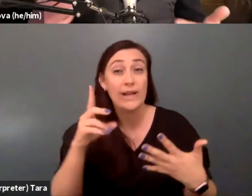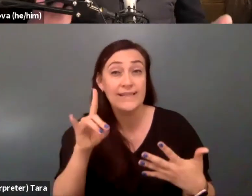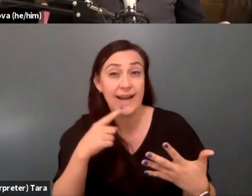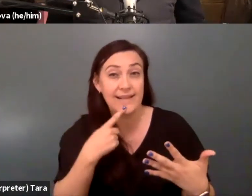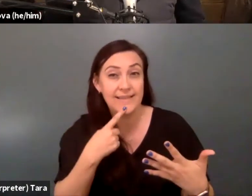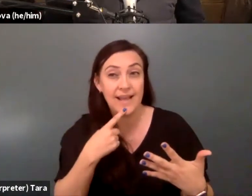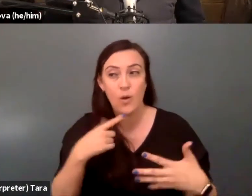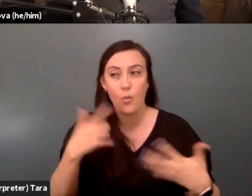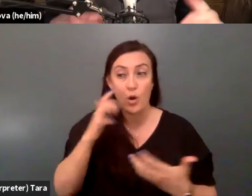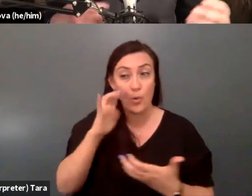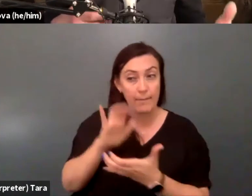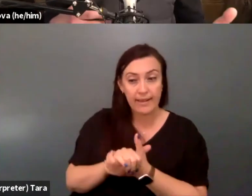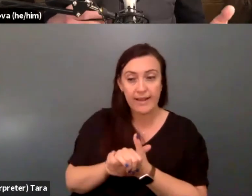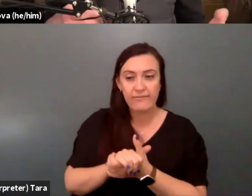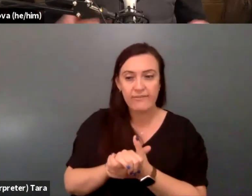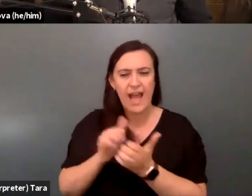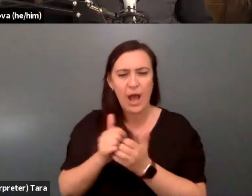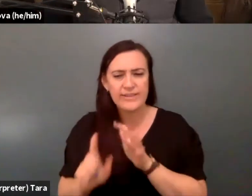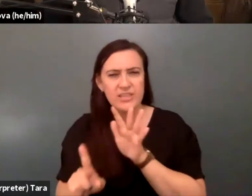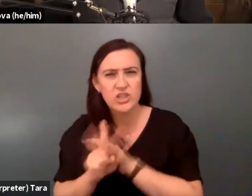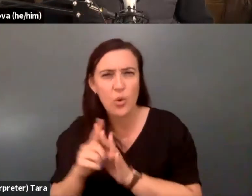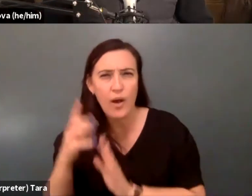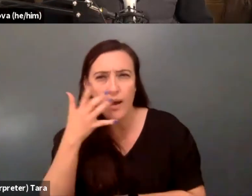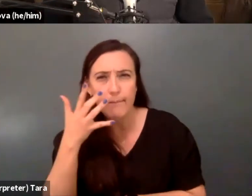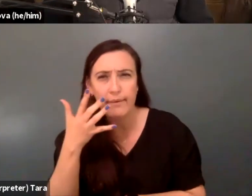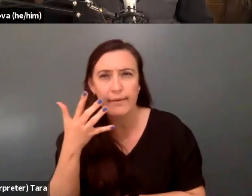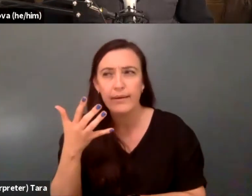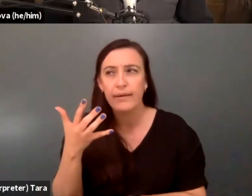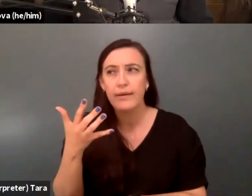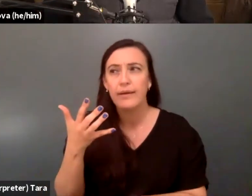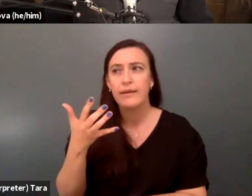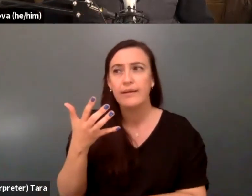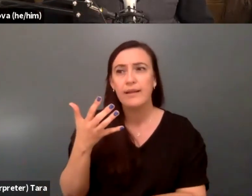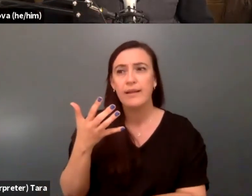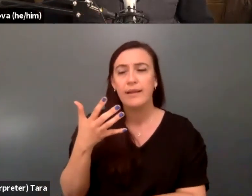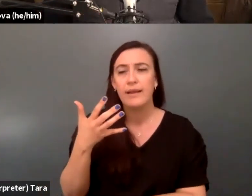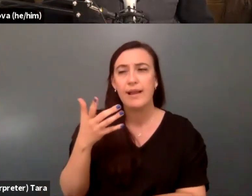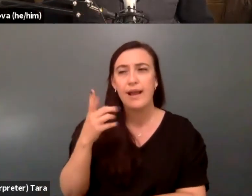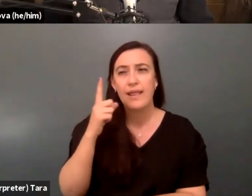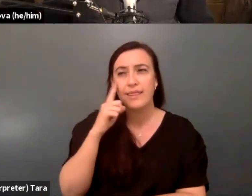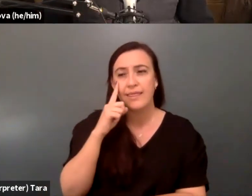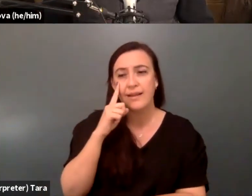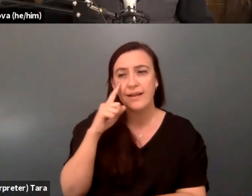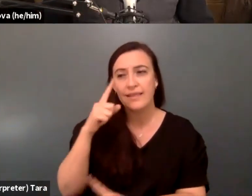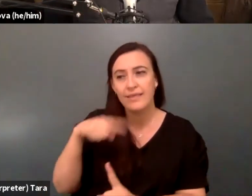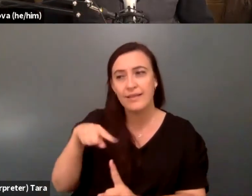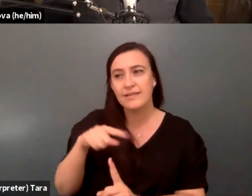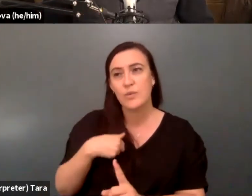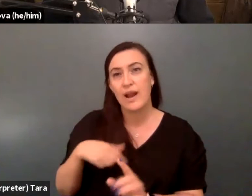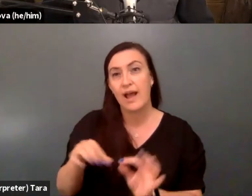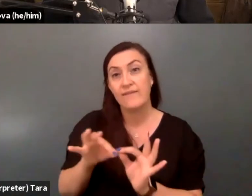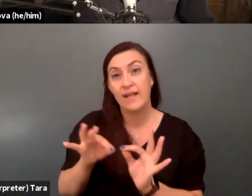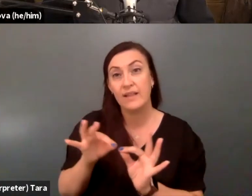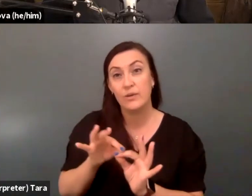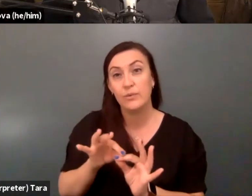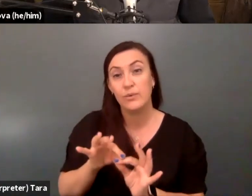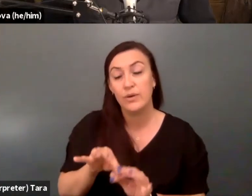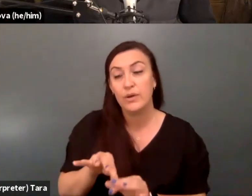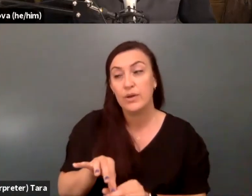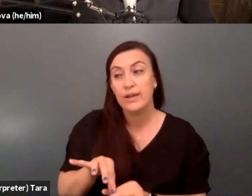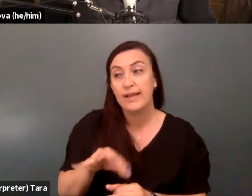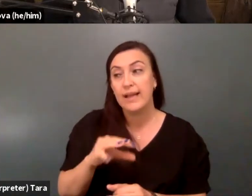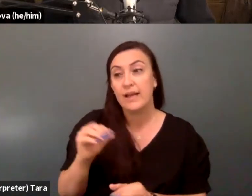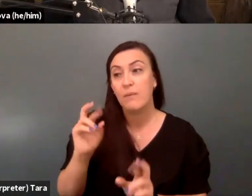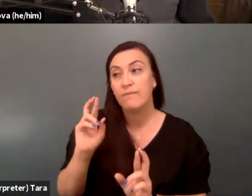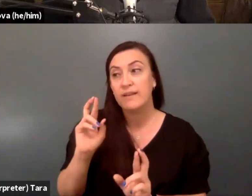What do I believe? How does it show up? And I think this is what I value, and hopefully